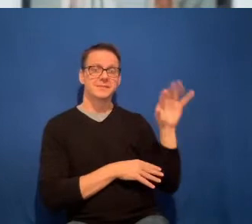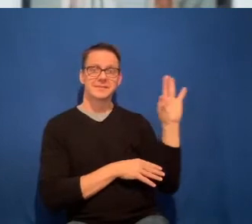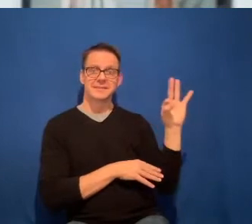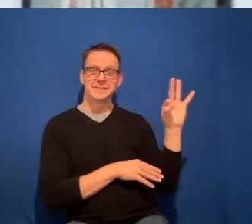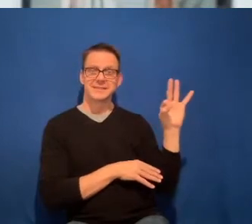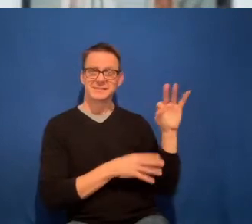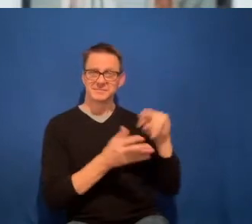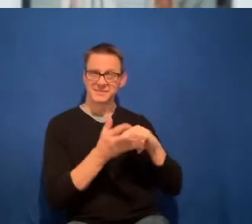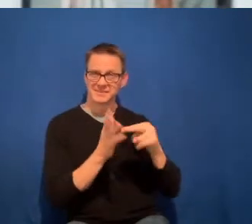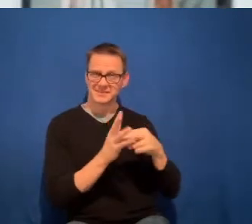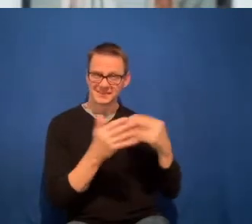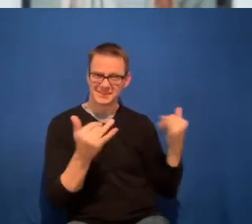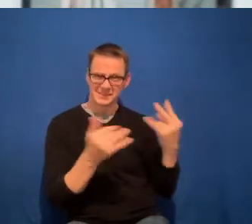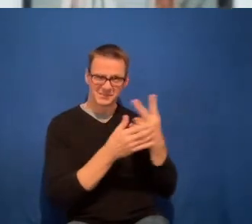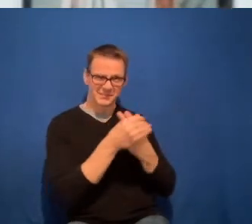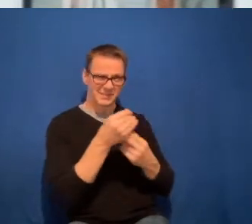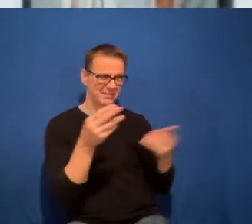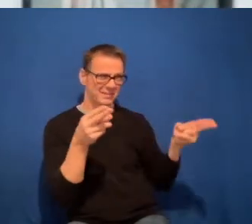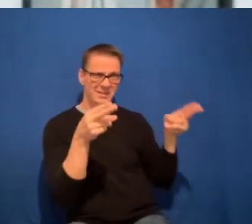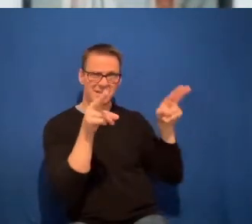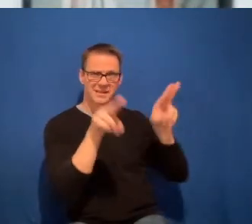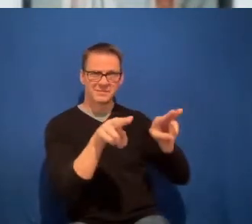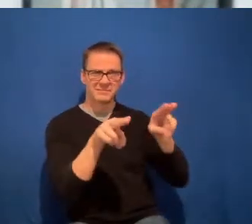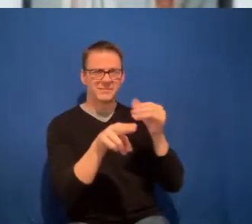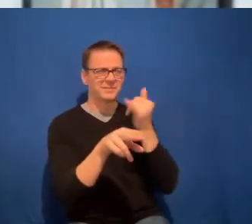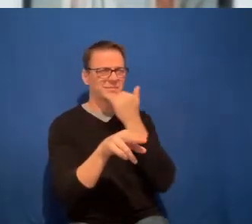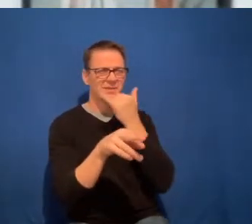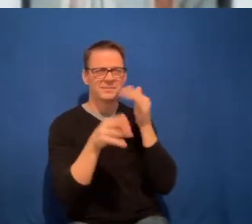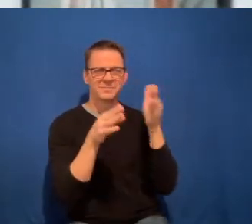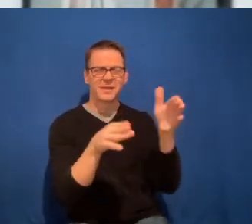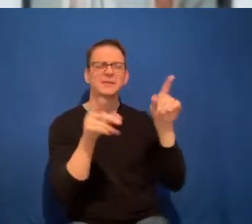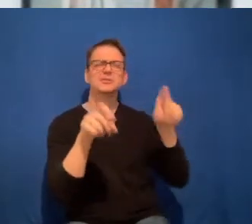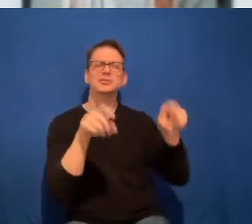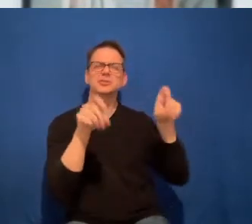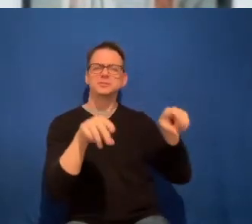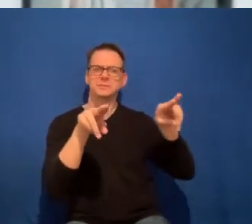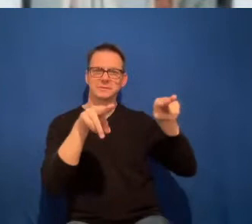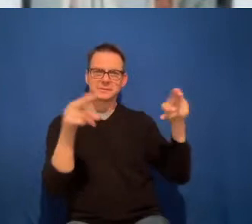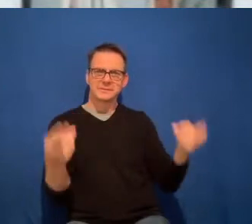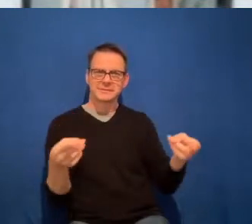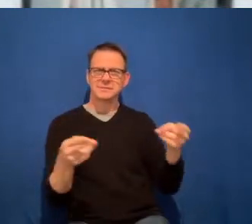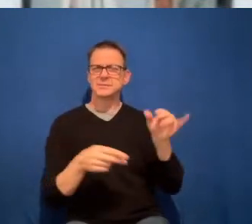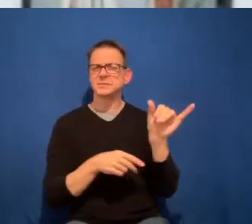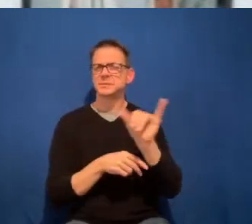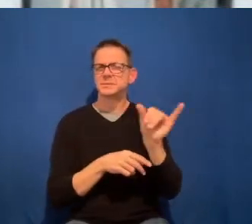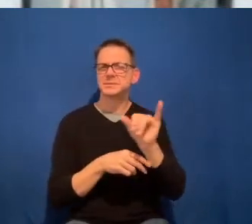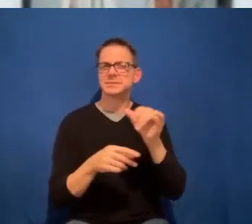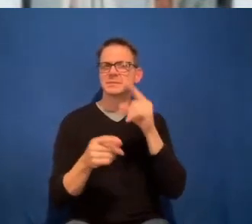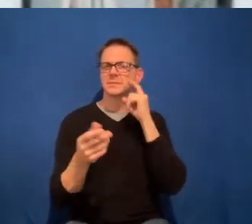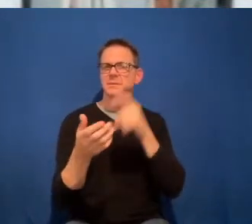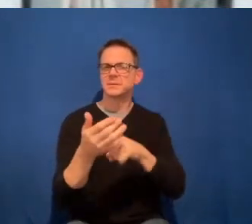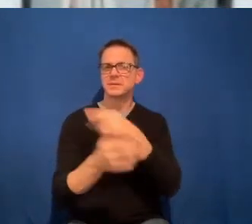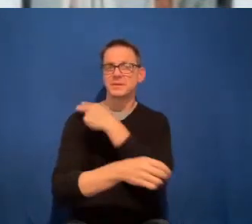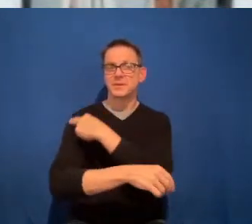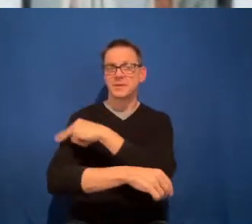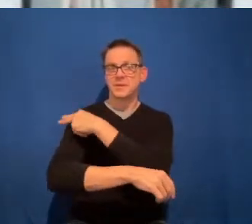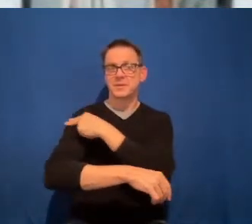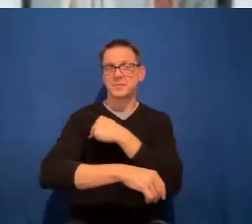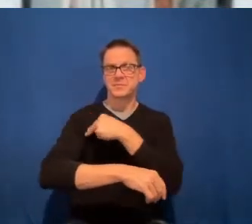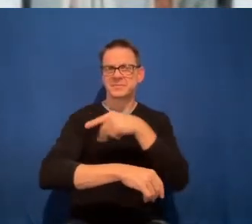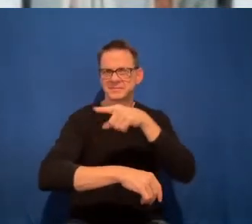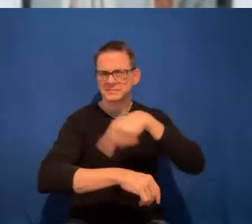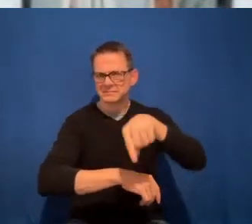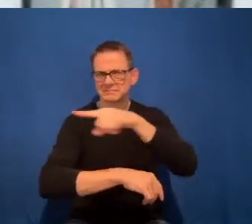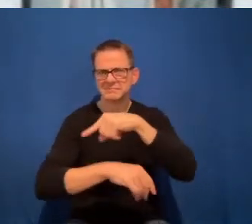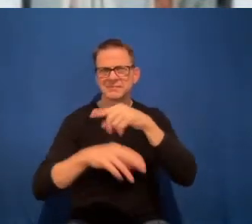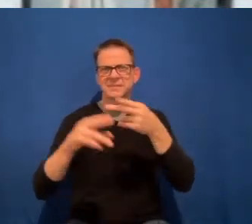are trending in the wrong direction. We also saw a little uptick in the hospitalizations yesterday, +2 to